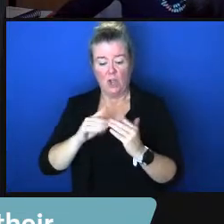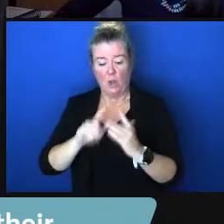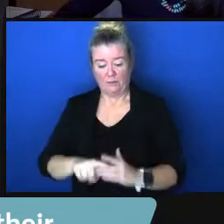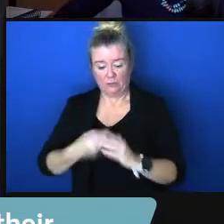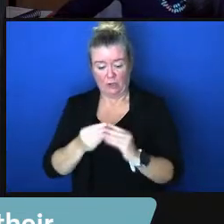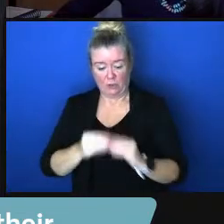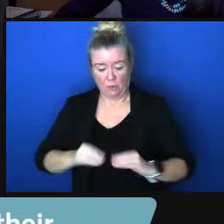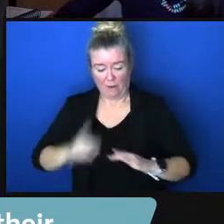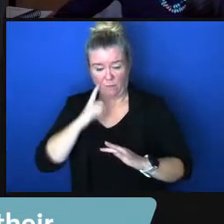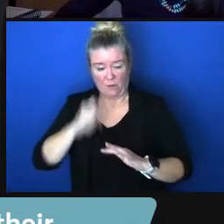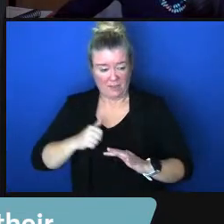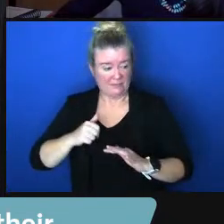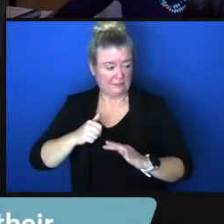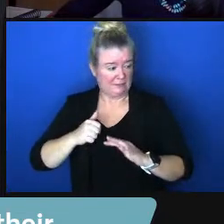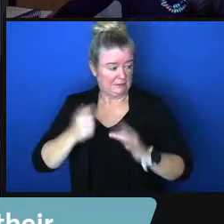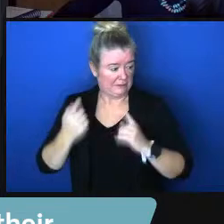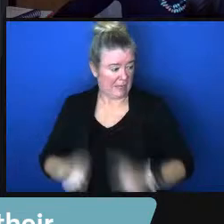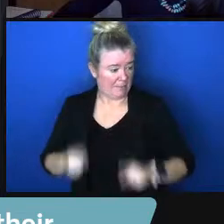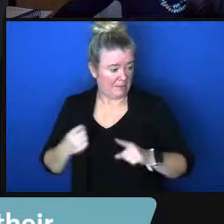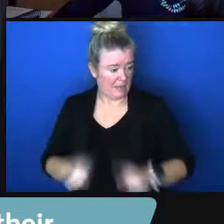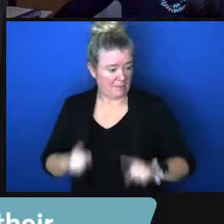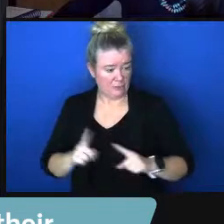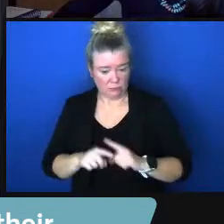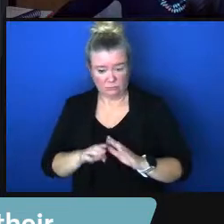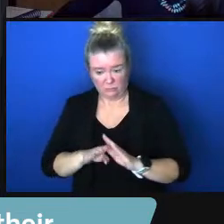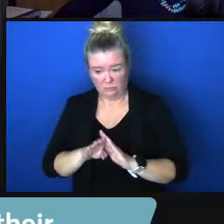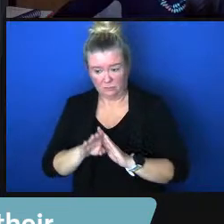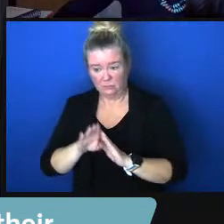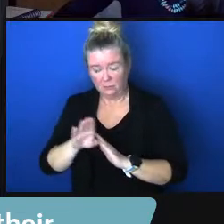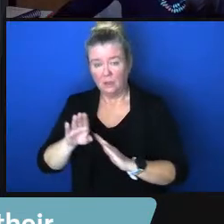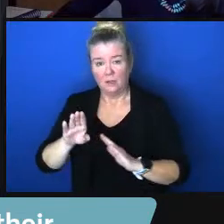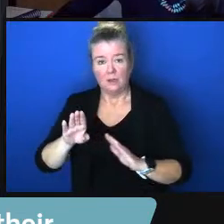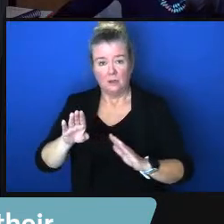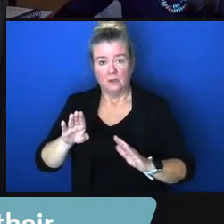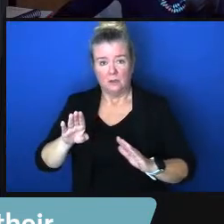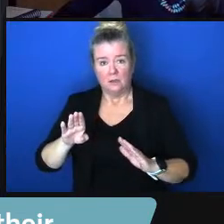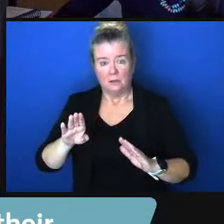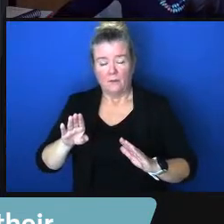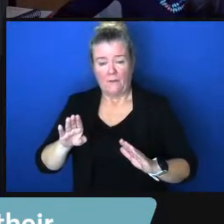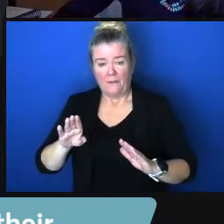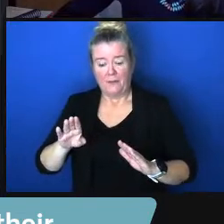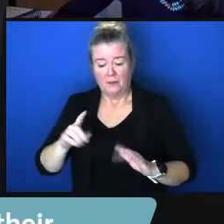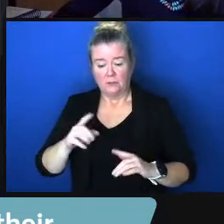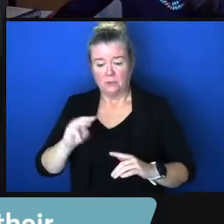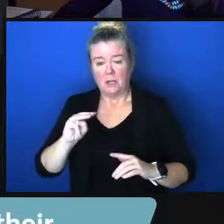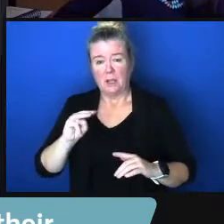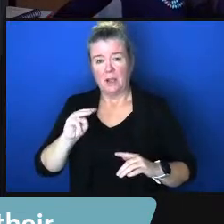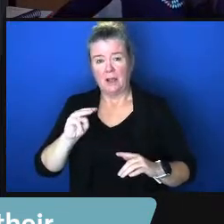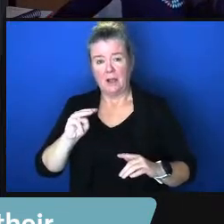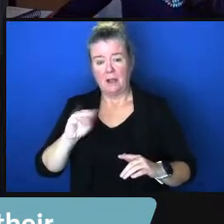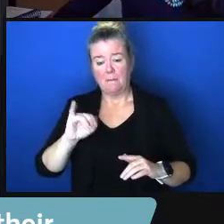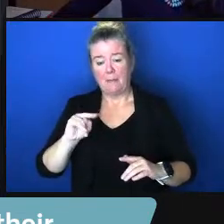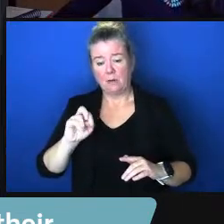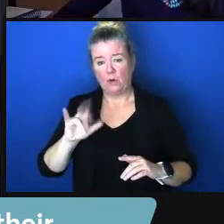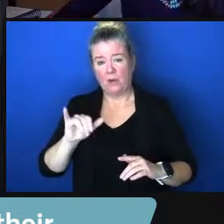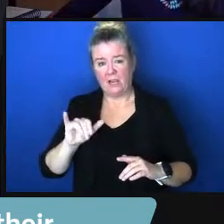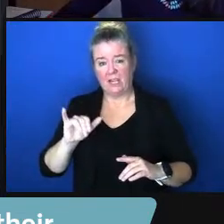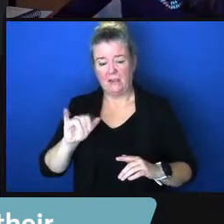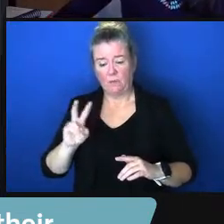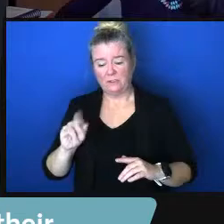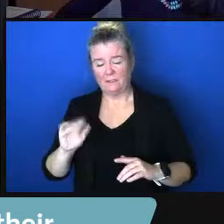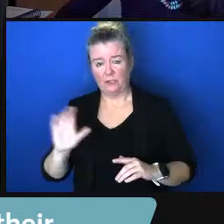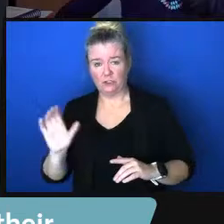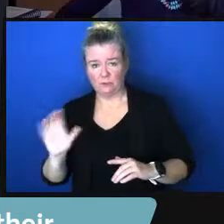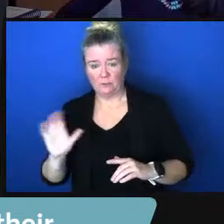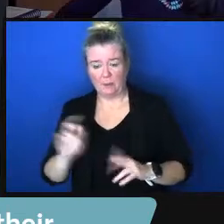this narrative to the very minor minority voices of conservatives or on